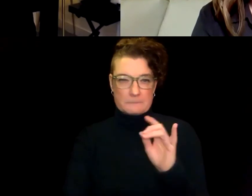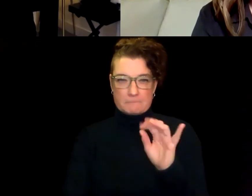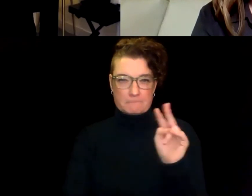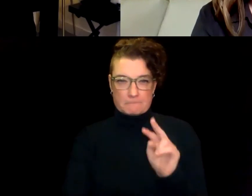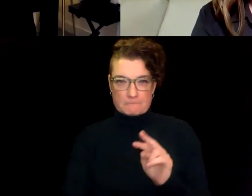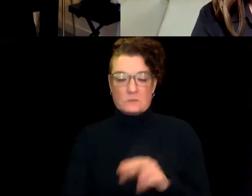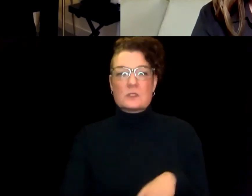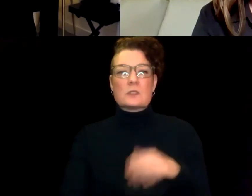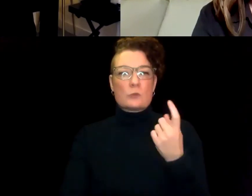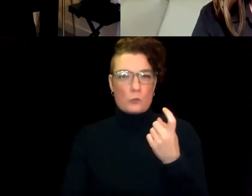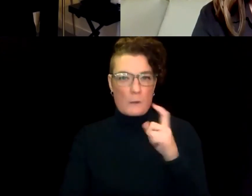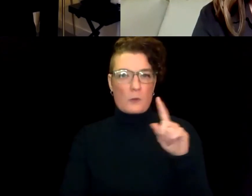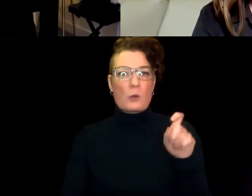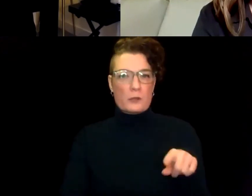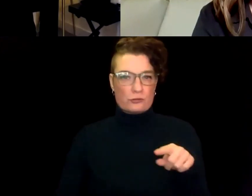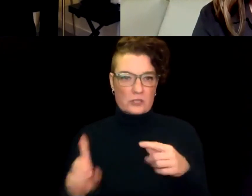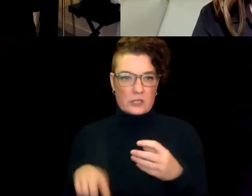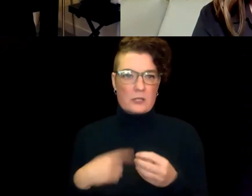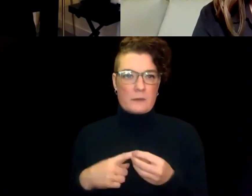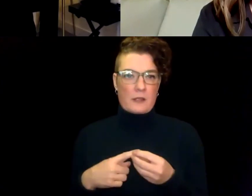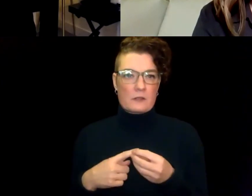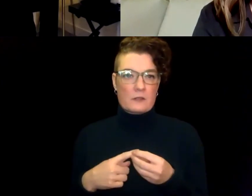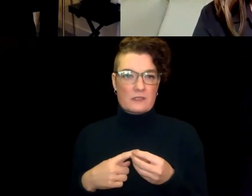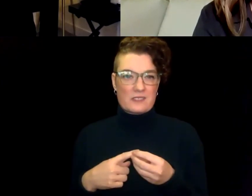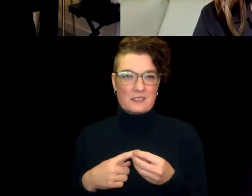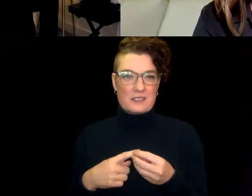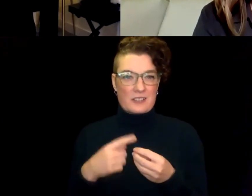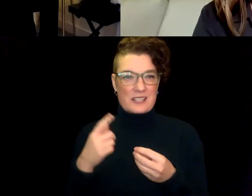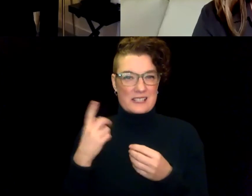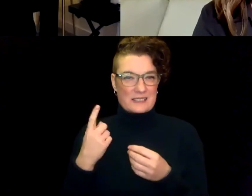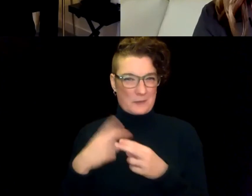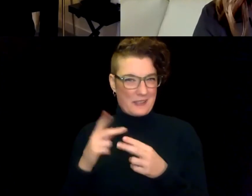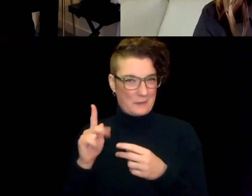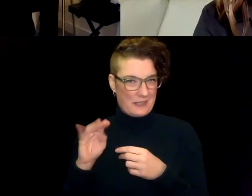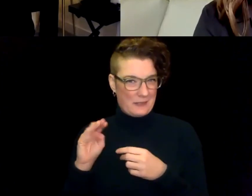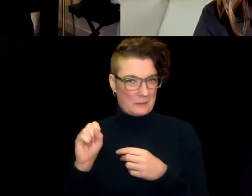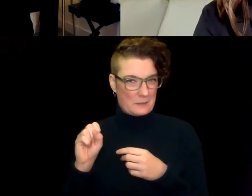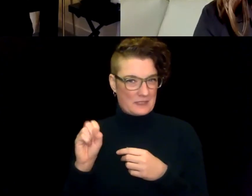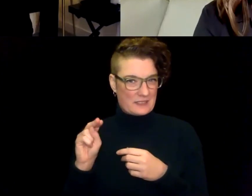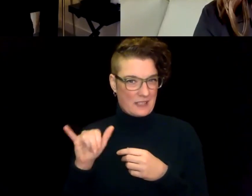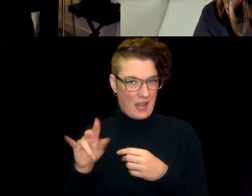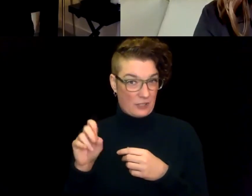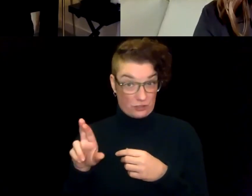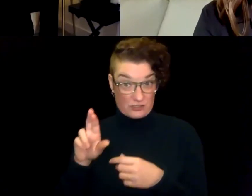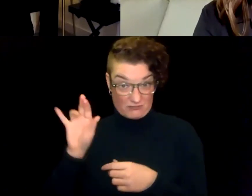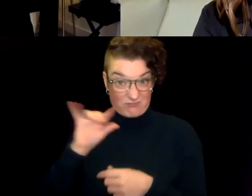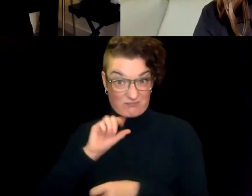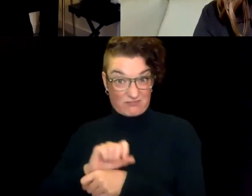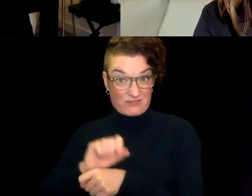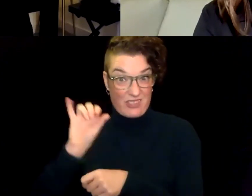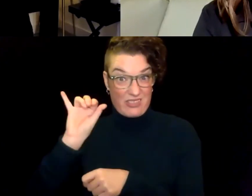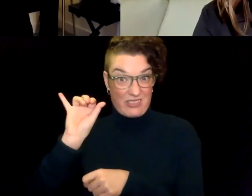There was another question about from someone, Kim Snyder. I don't know if it's like the Kim Snyder, but in case it is, I want to make sure that I read